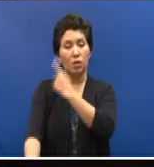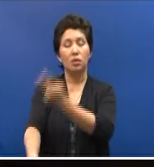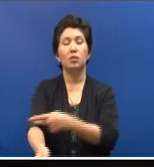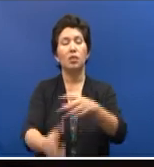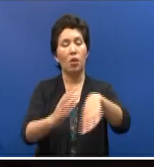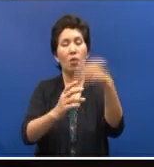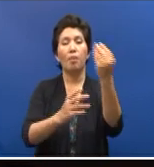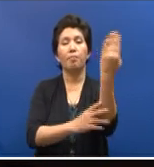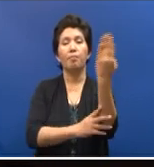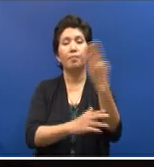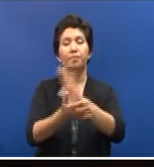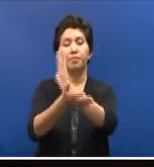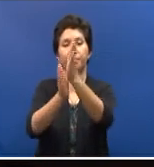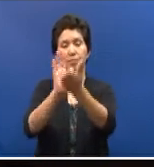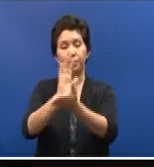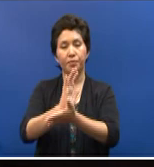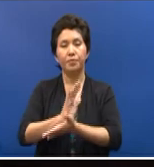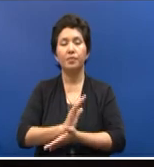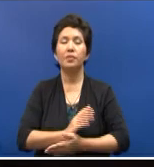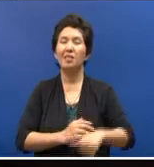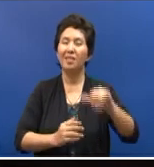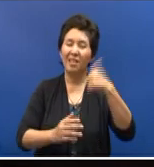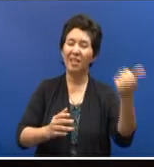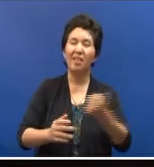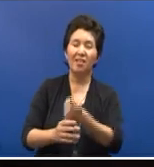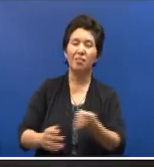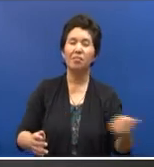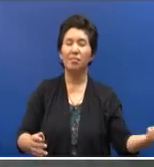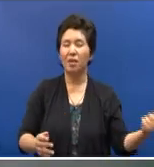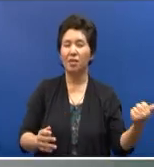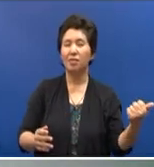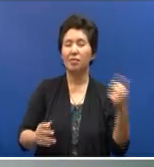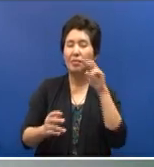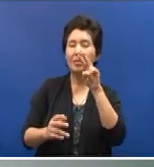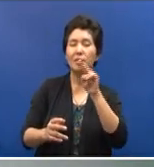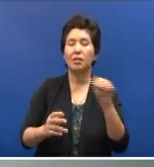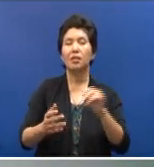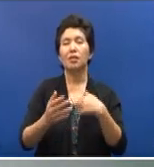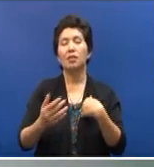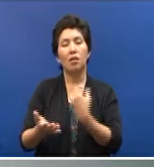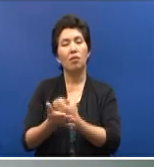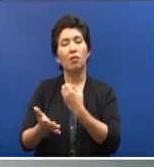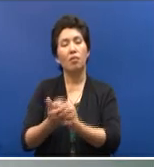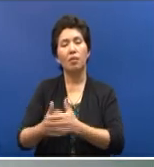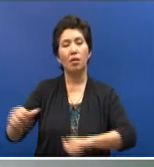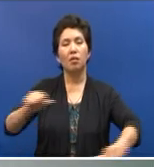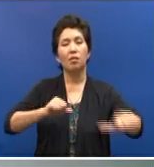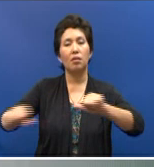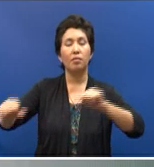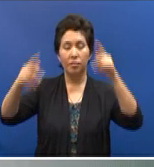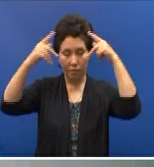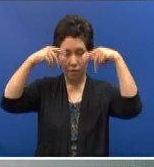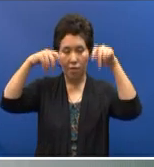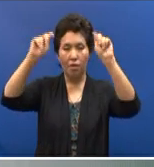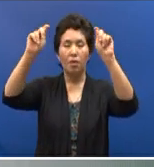Okay, and the other aspects is due to economic activity, okay, whereby